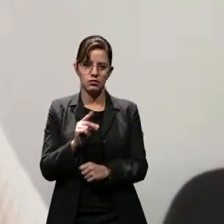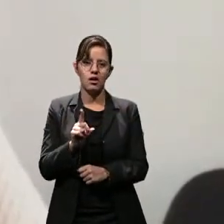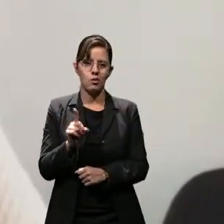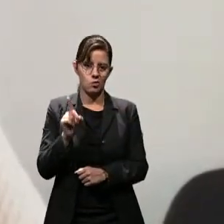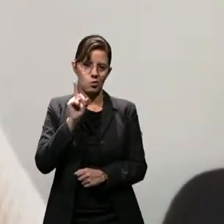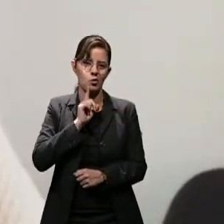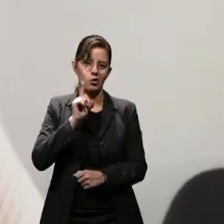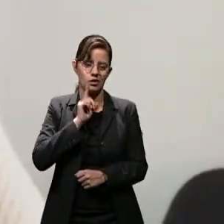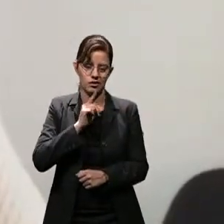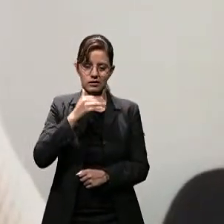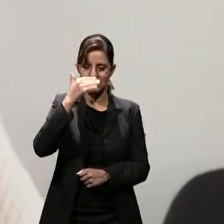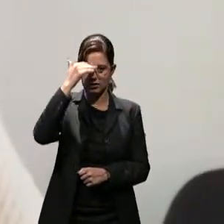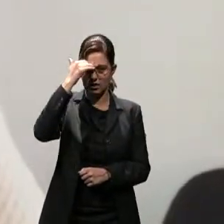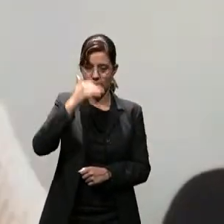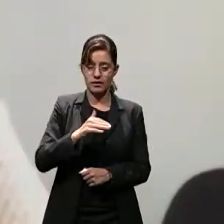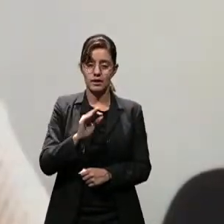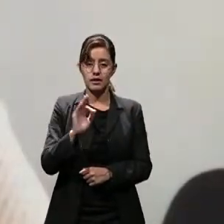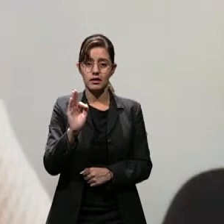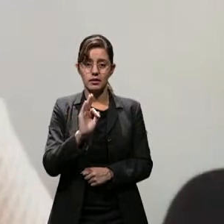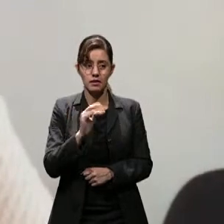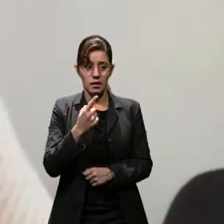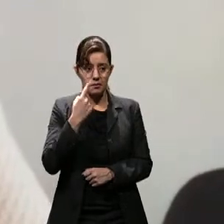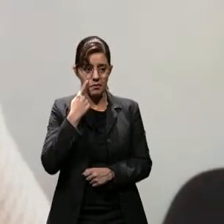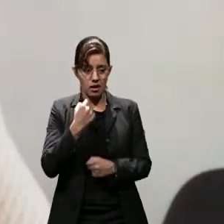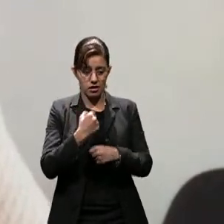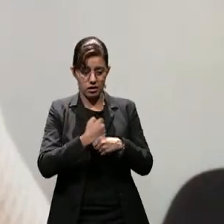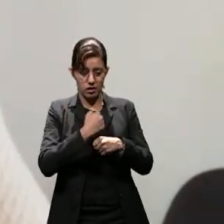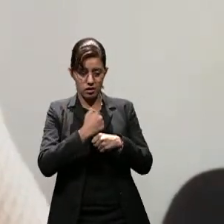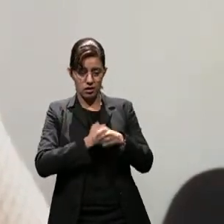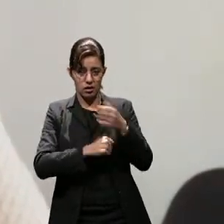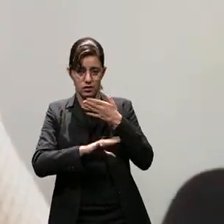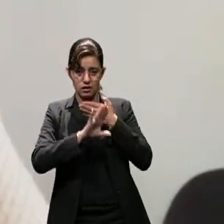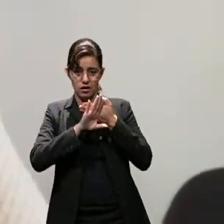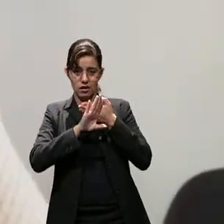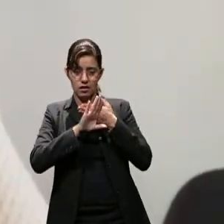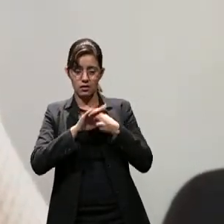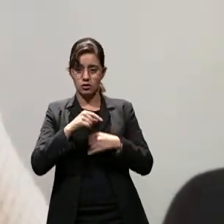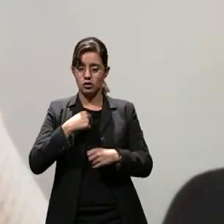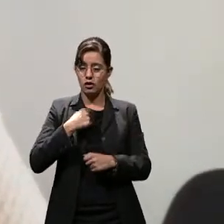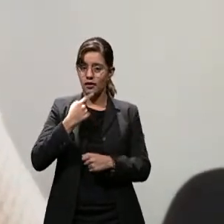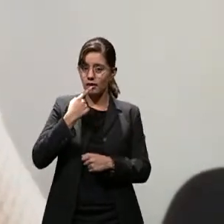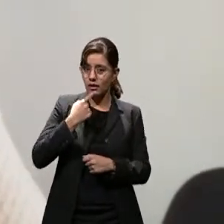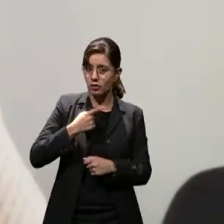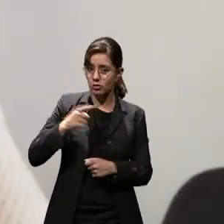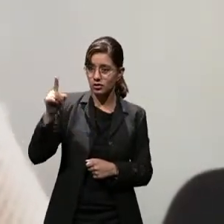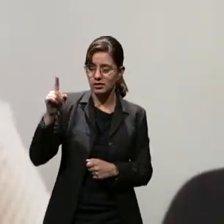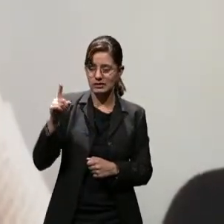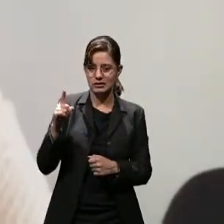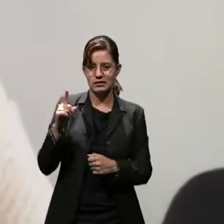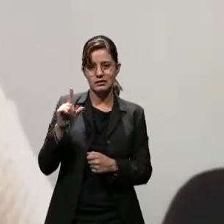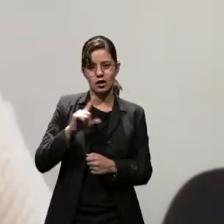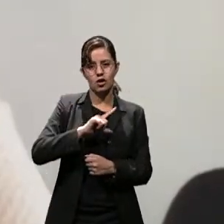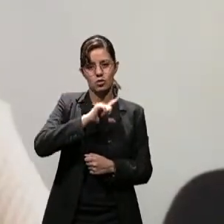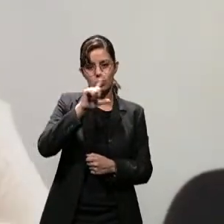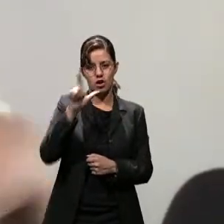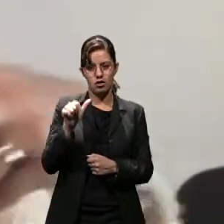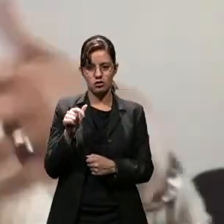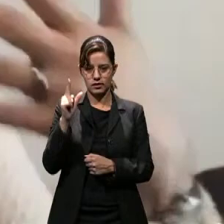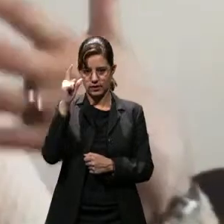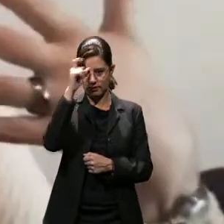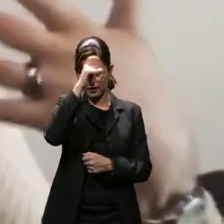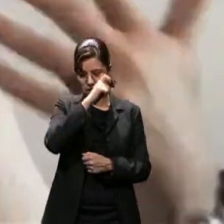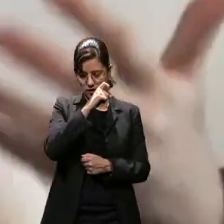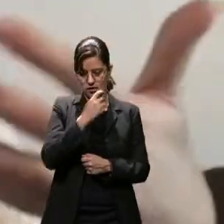to report and to complain are very, very few. Many of them